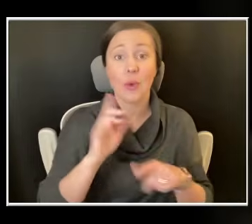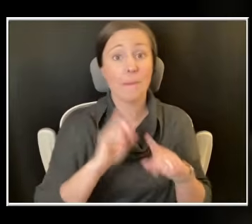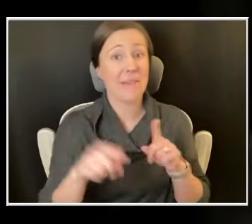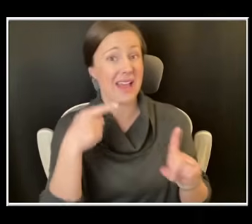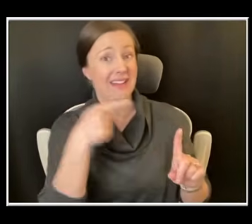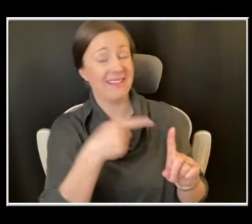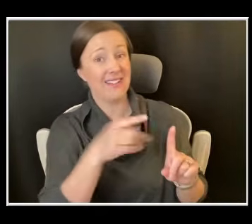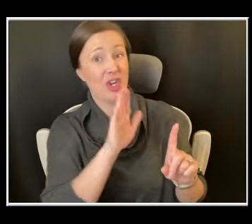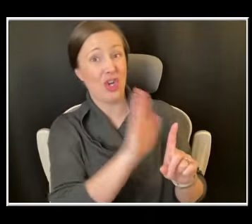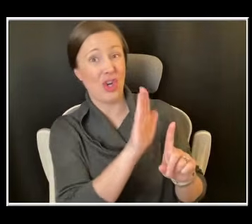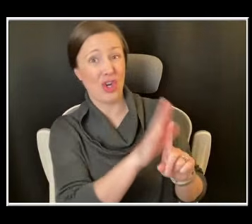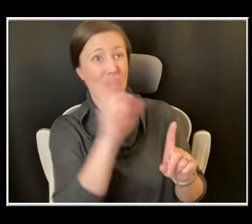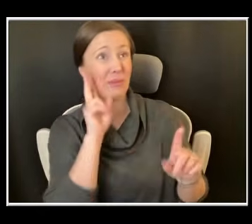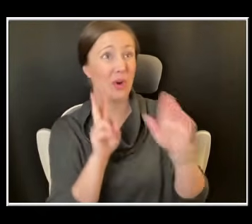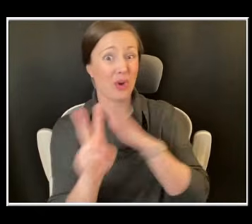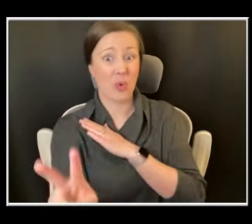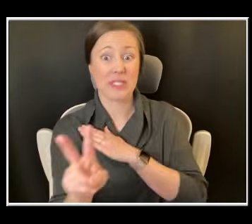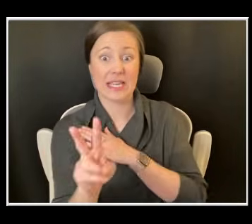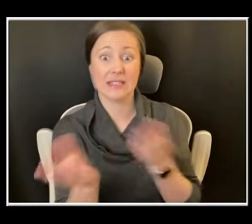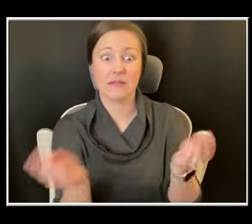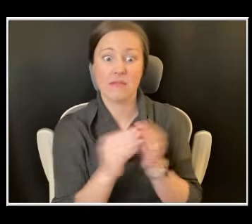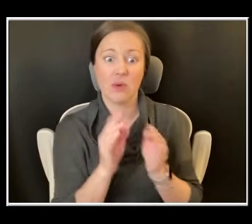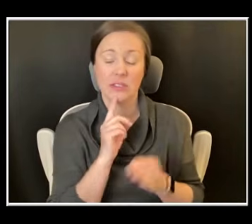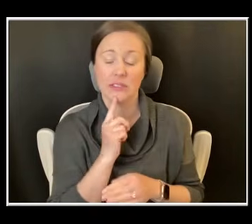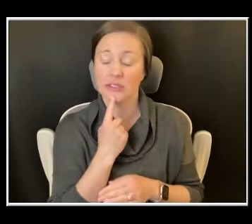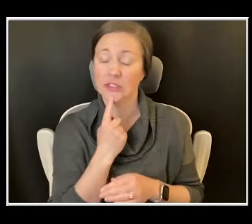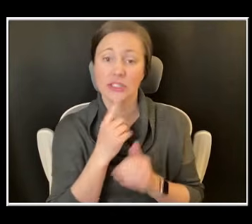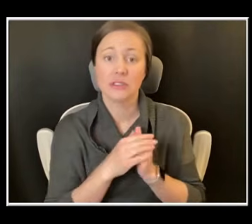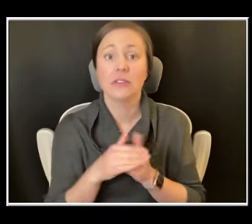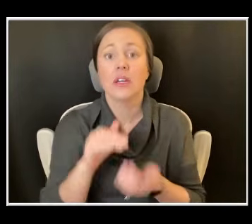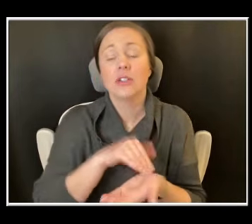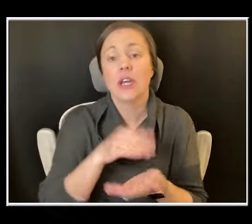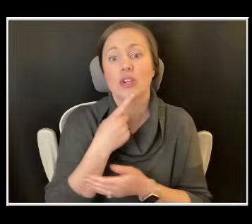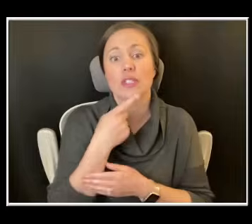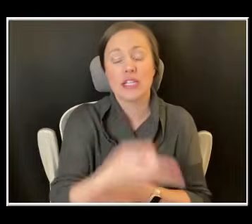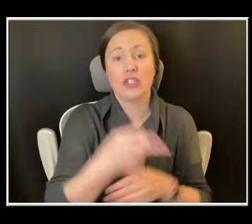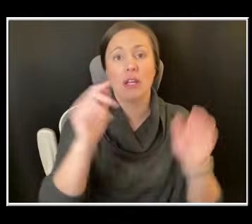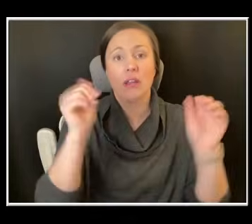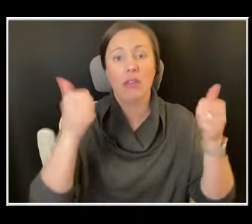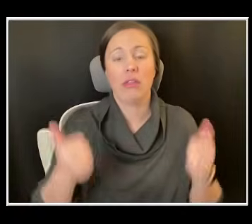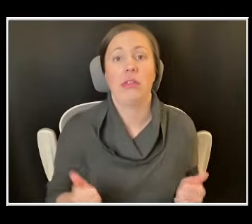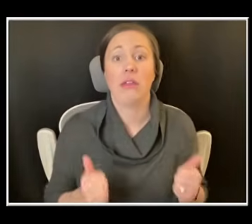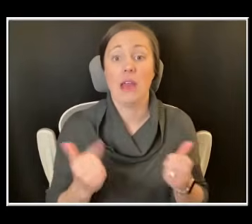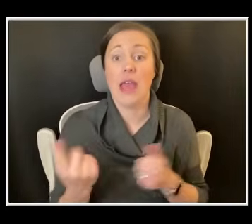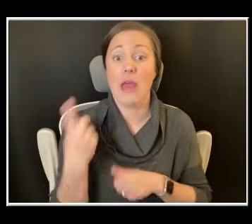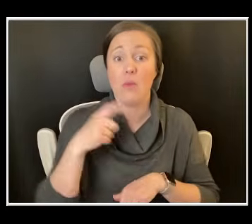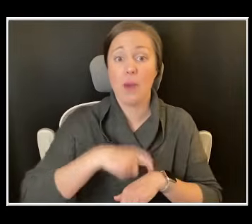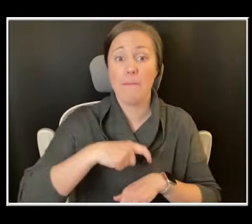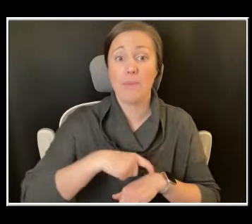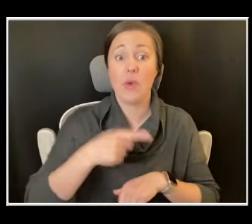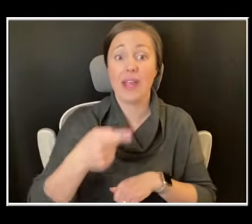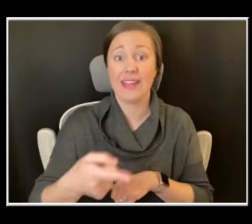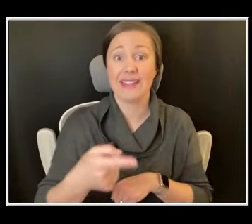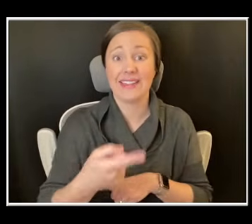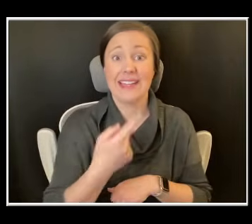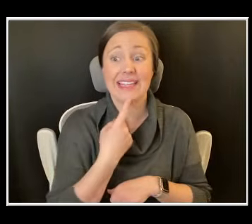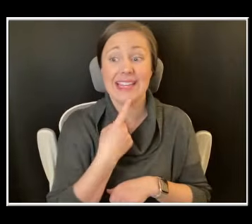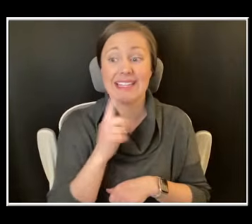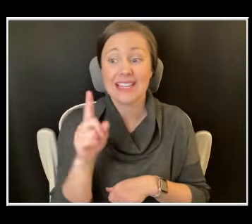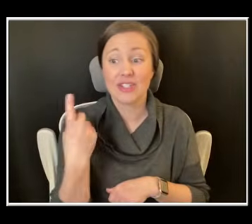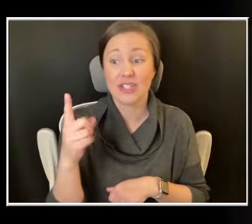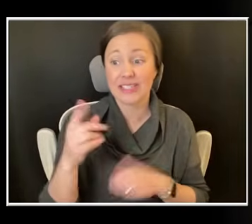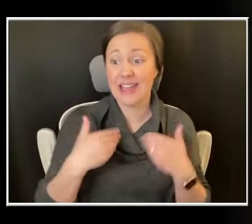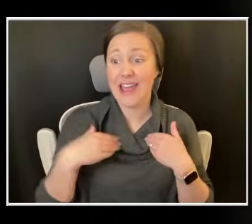was dire. Doctors said she was failing fast, and at one point, they gave her just a 10% chance